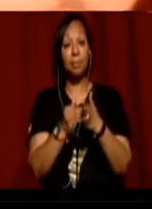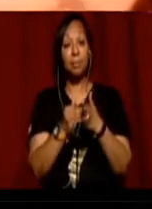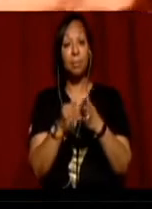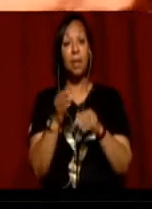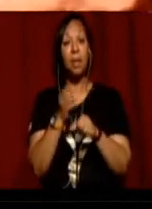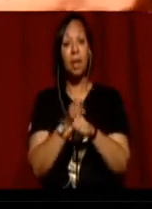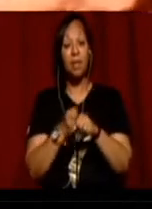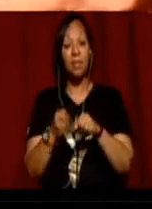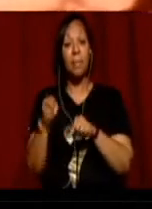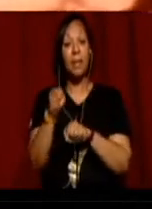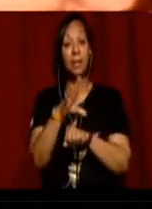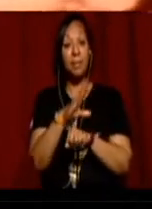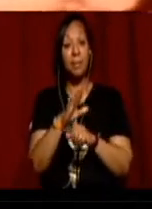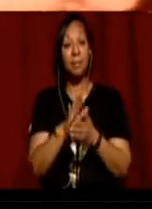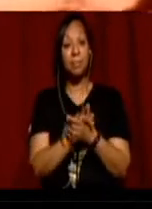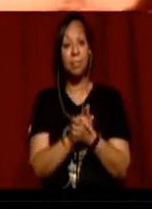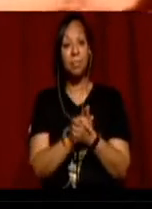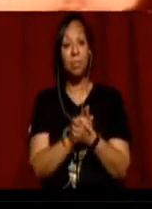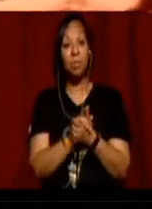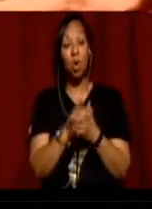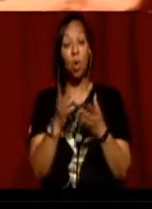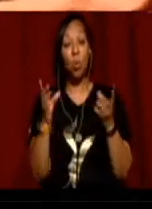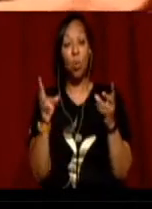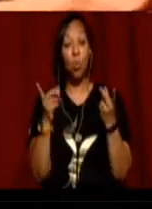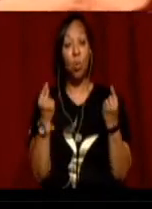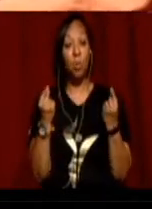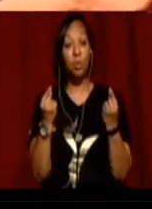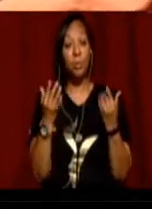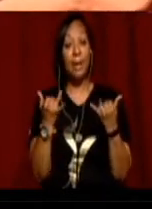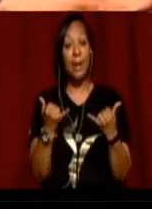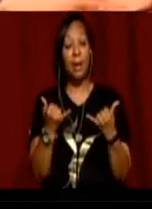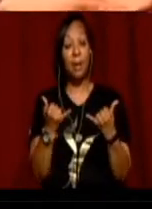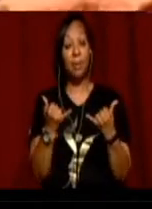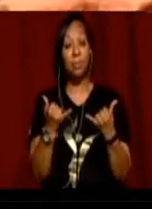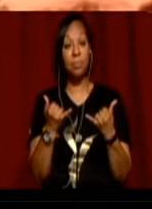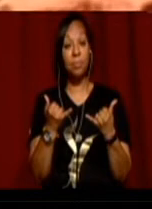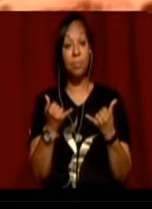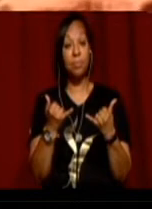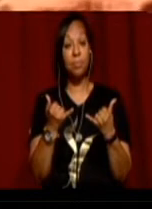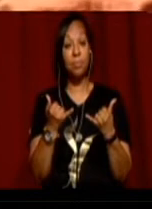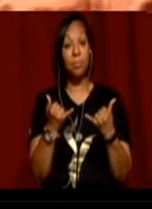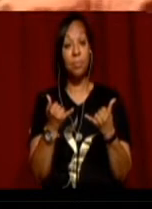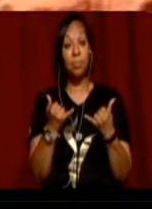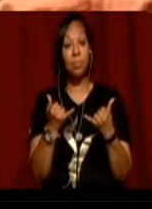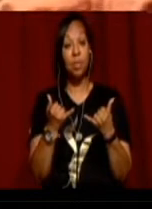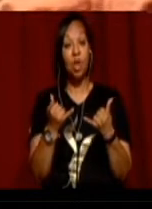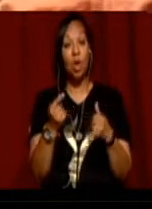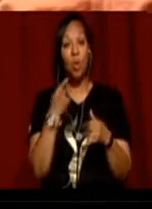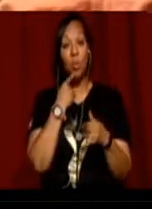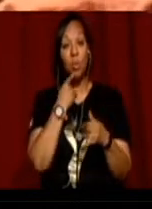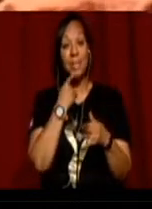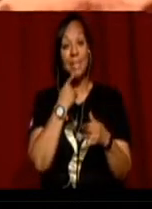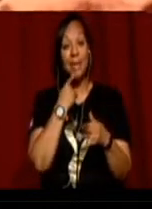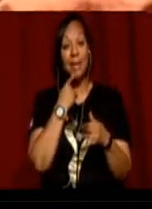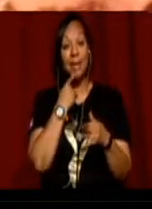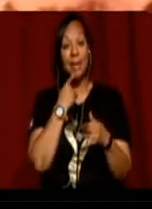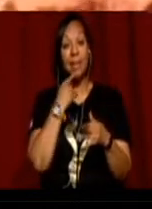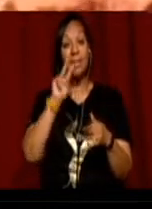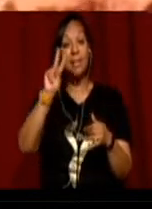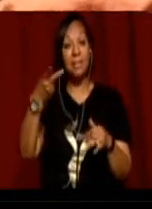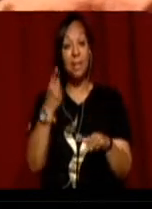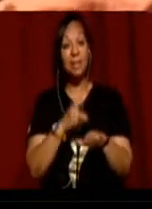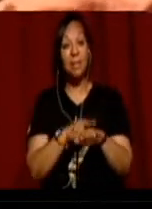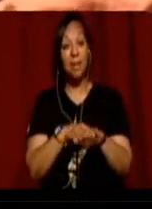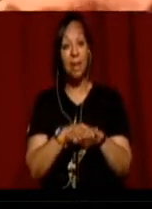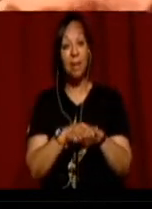virus. But what we do now will mitigate how severe that next wave will be,